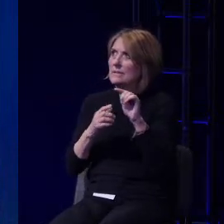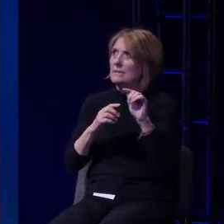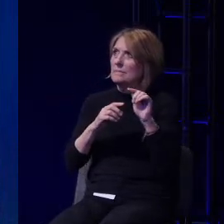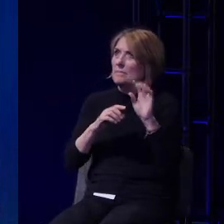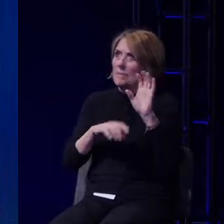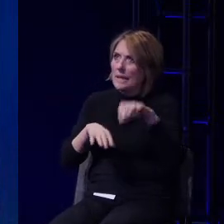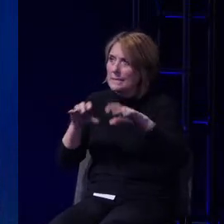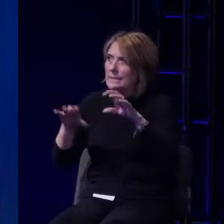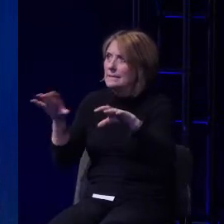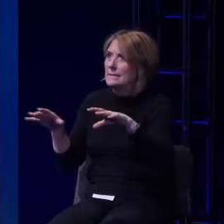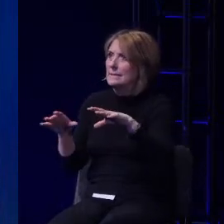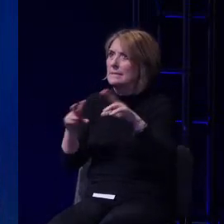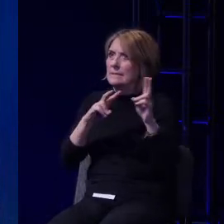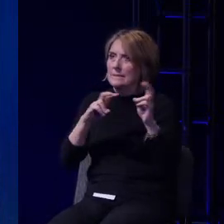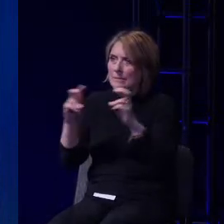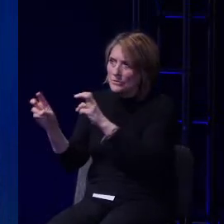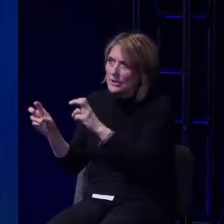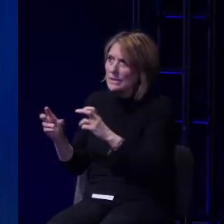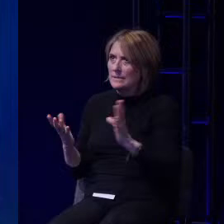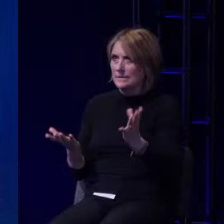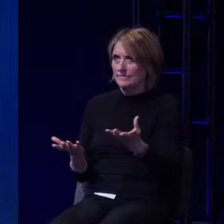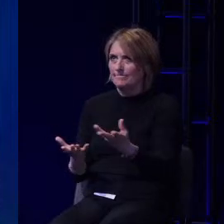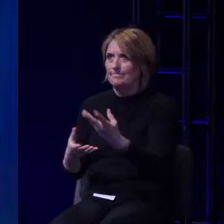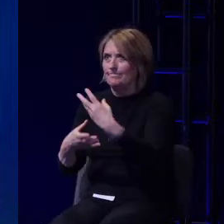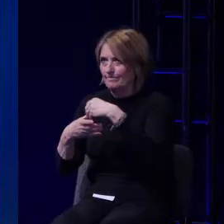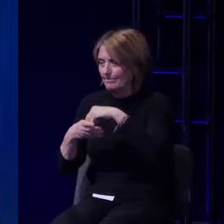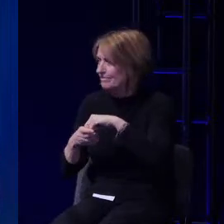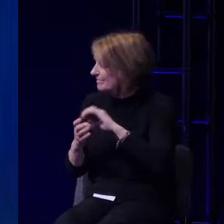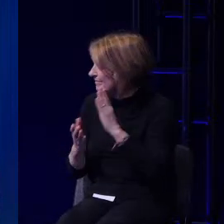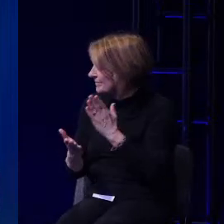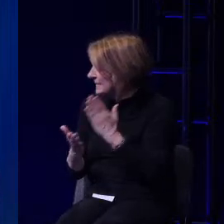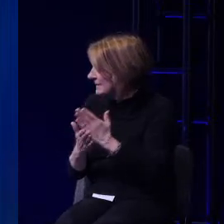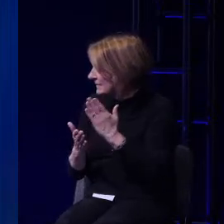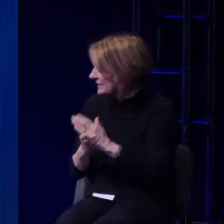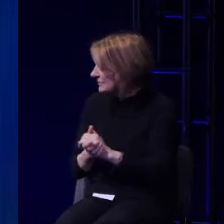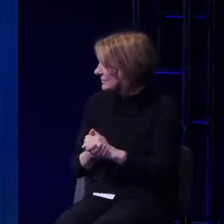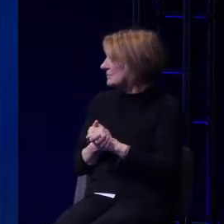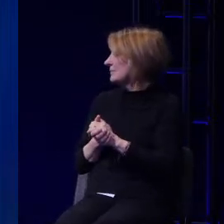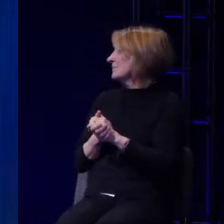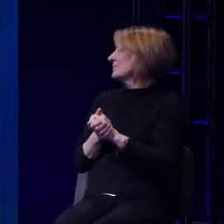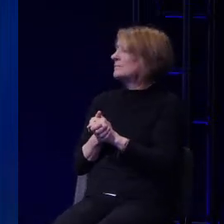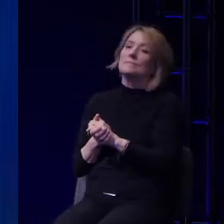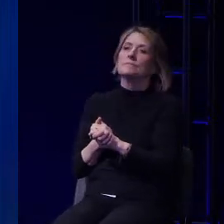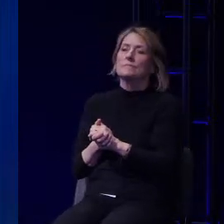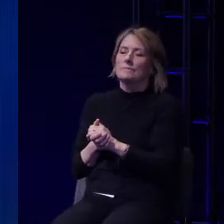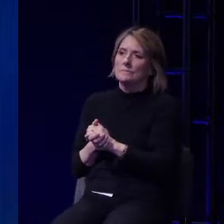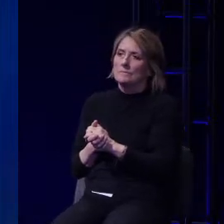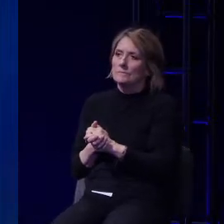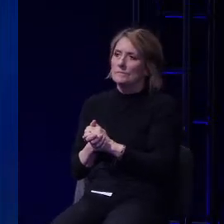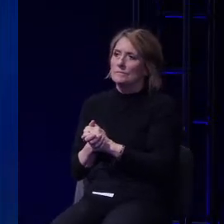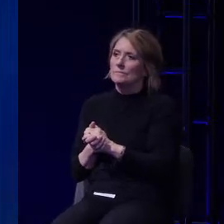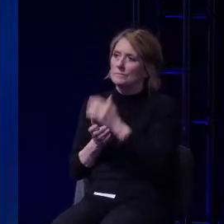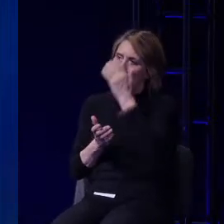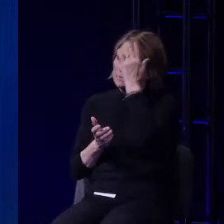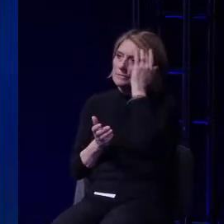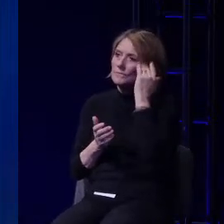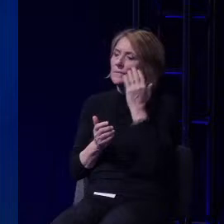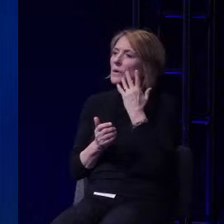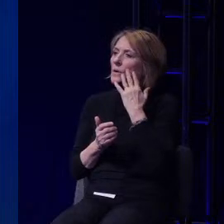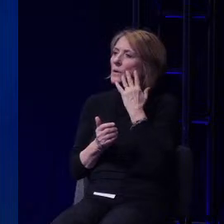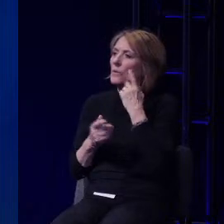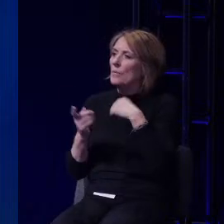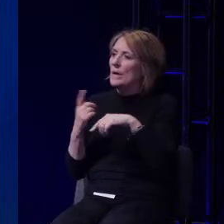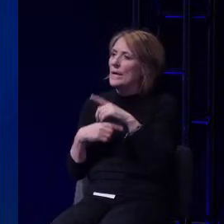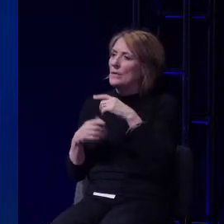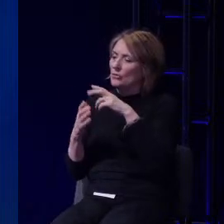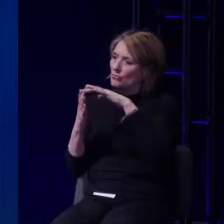and apply it to the story. And that is the answer. Yeah, of course. Yeah. And when any of you were